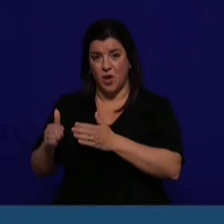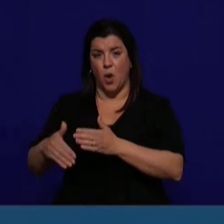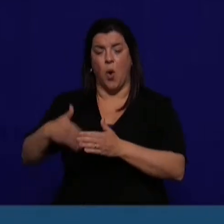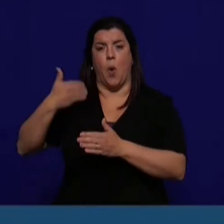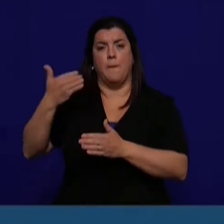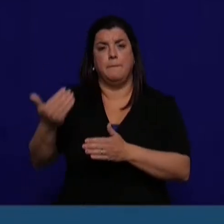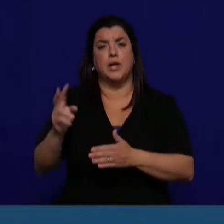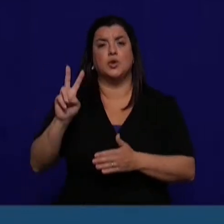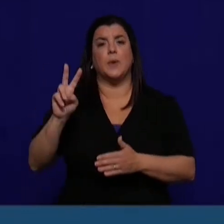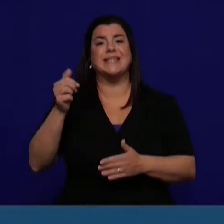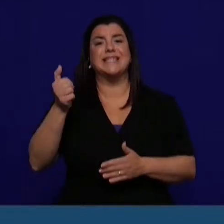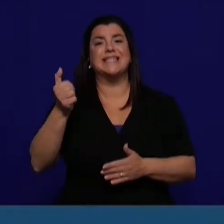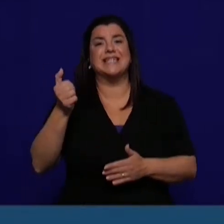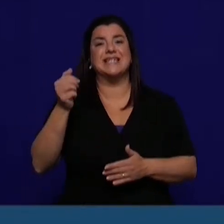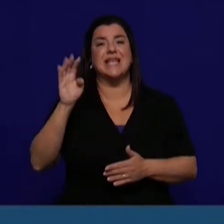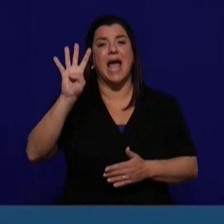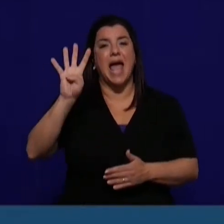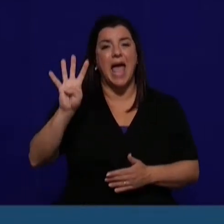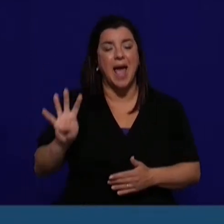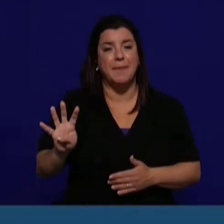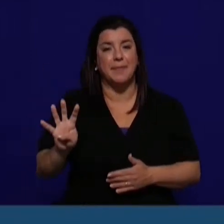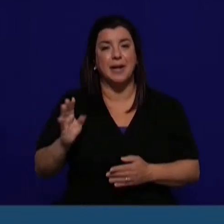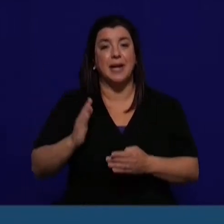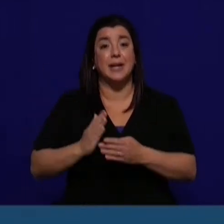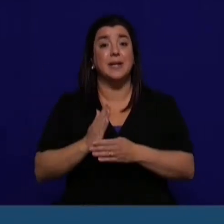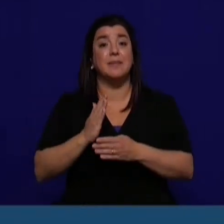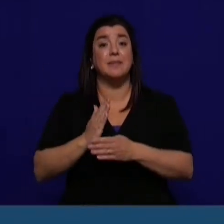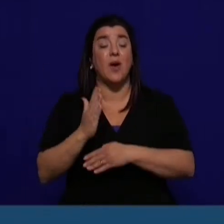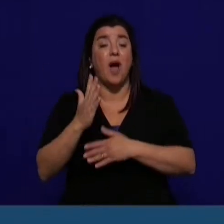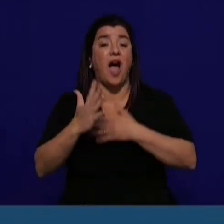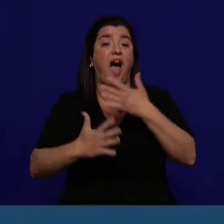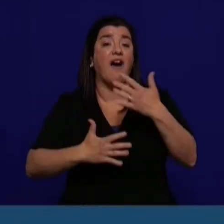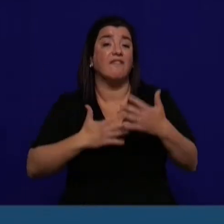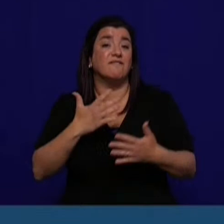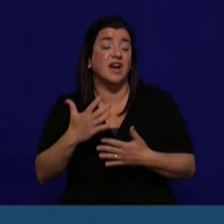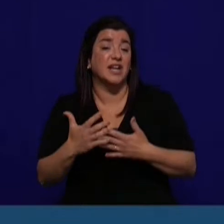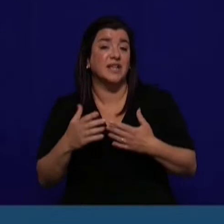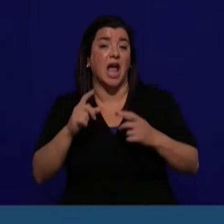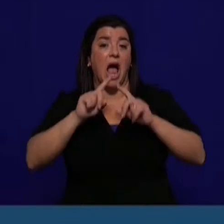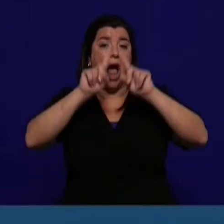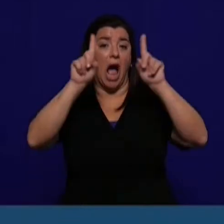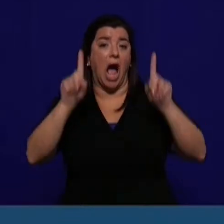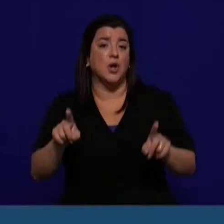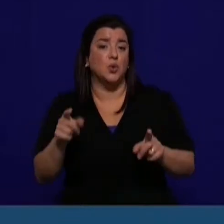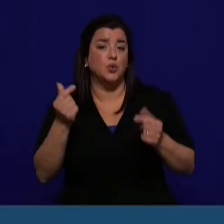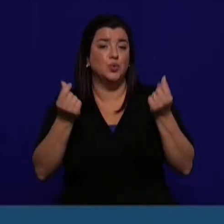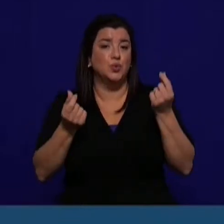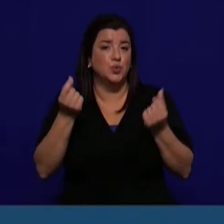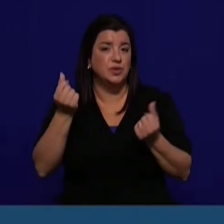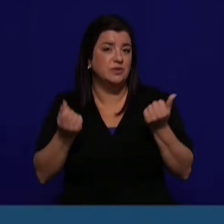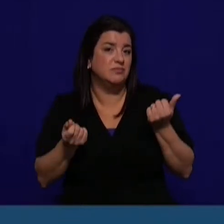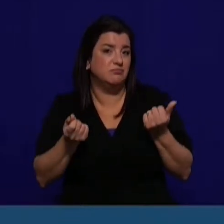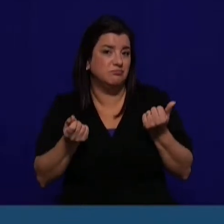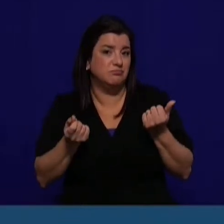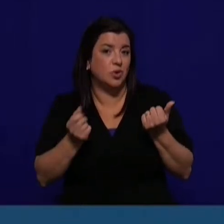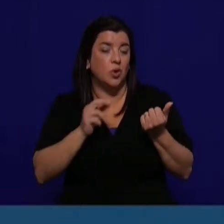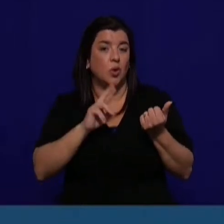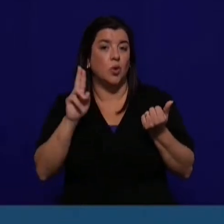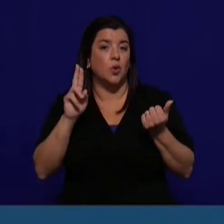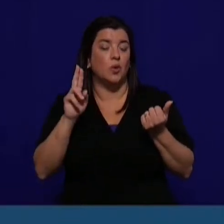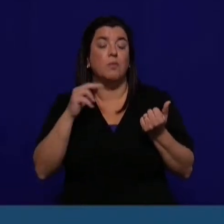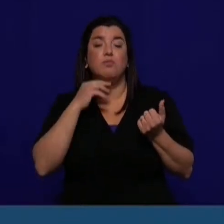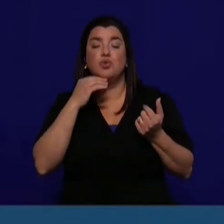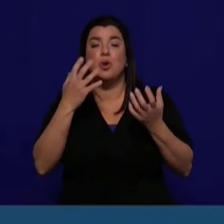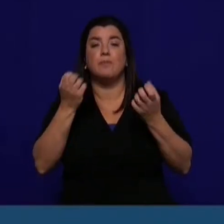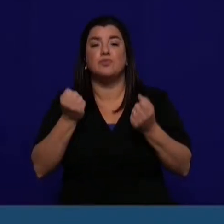mit-26 April, l-ewwel li ħanibdew huma minn dawk il-ħwienet tal-merċa kif ukoll minn dawk in-non-essential